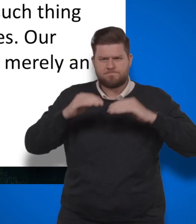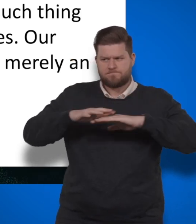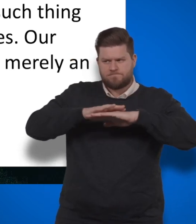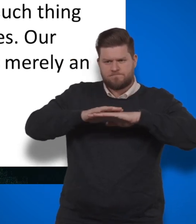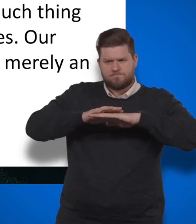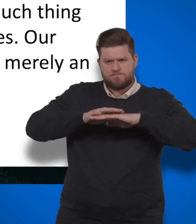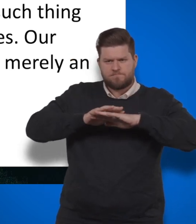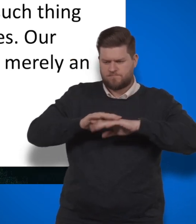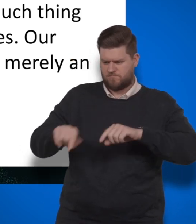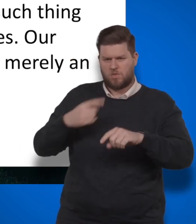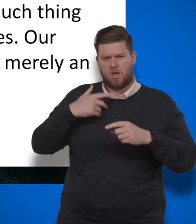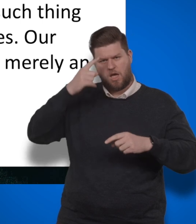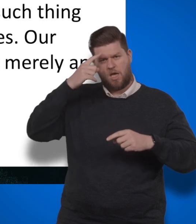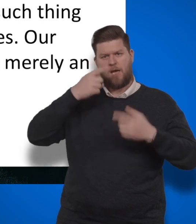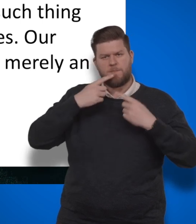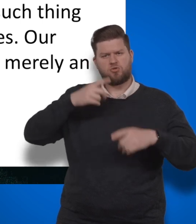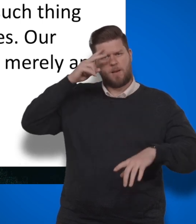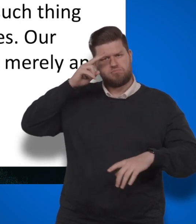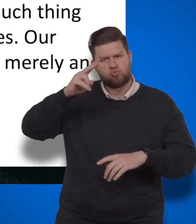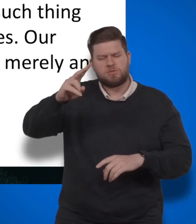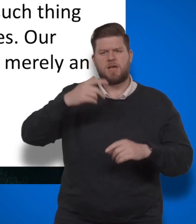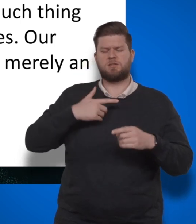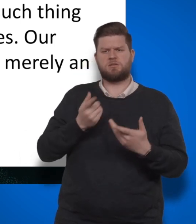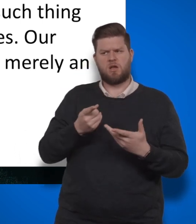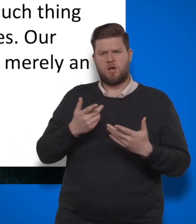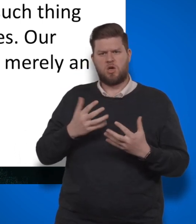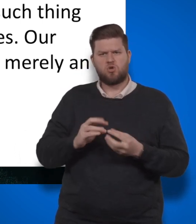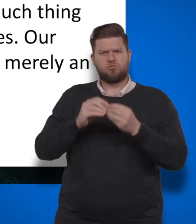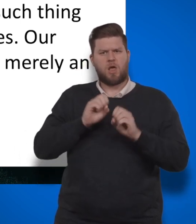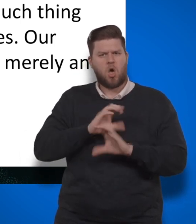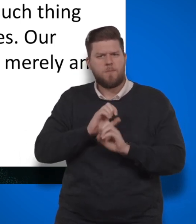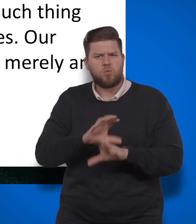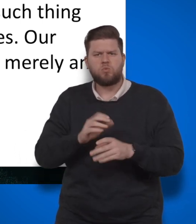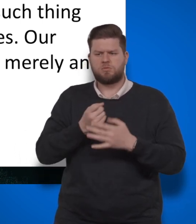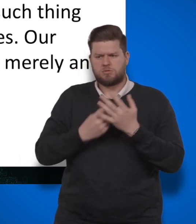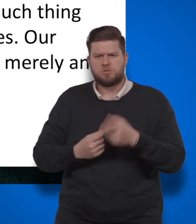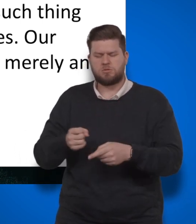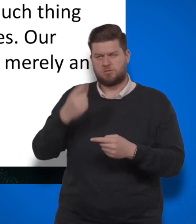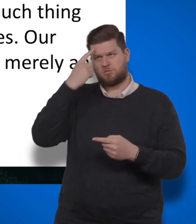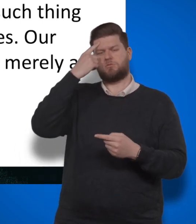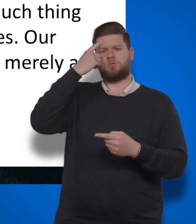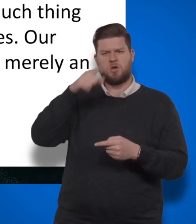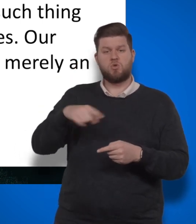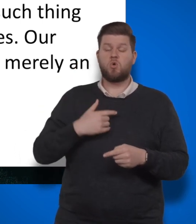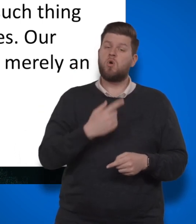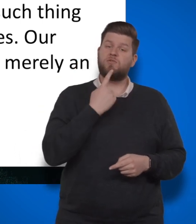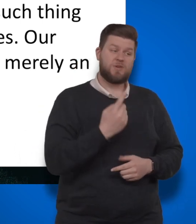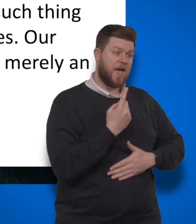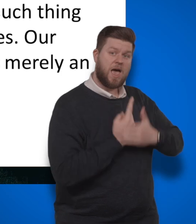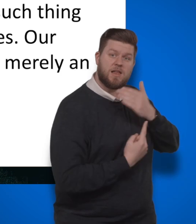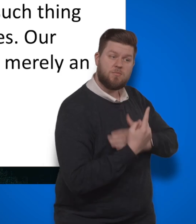information, generating outputs. So the idea that there is an I choosing what to do with my body collapses